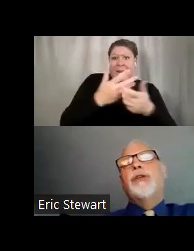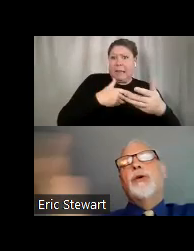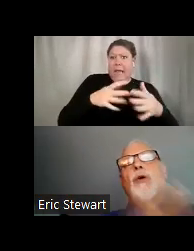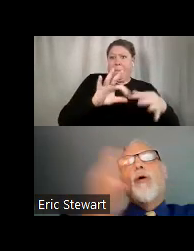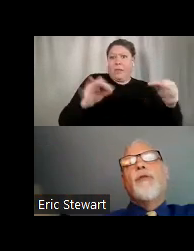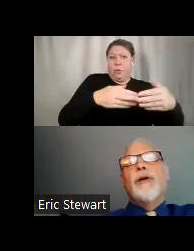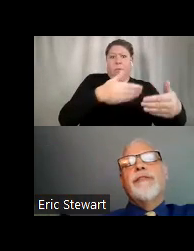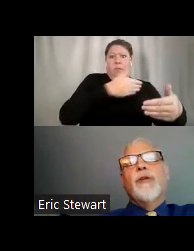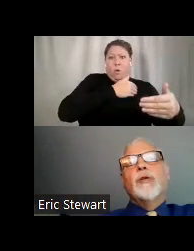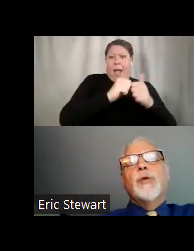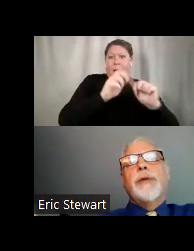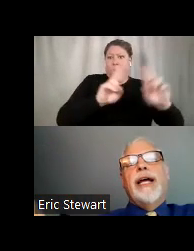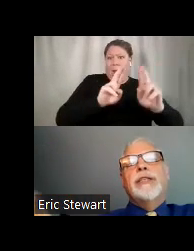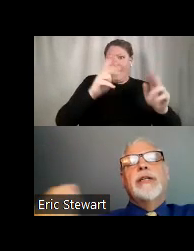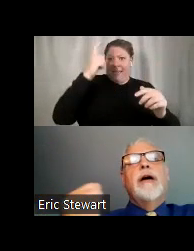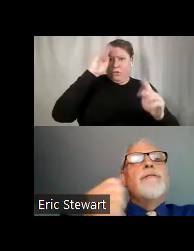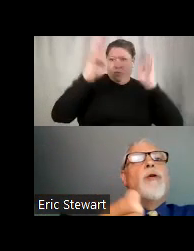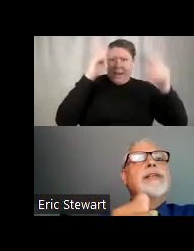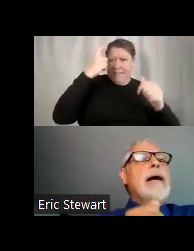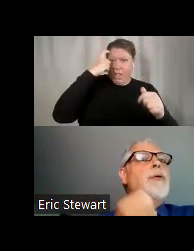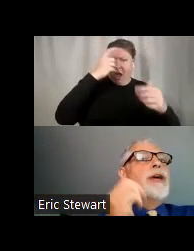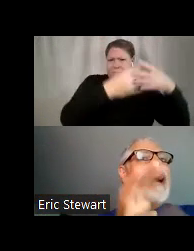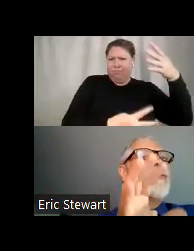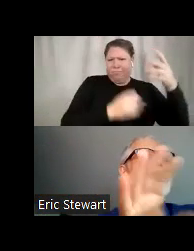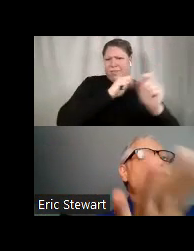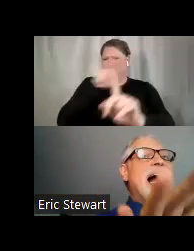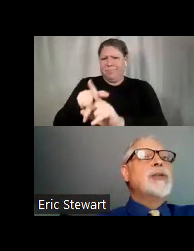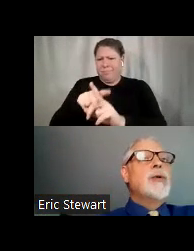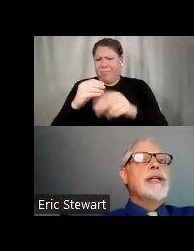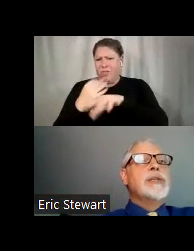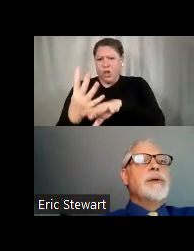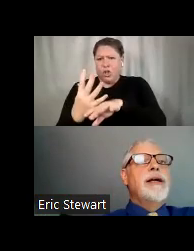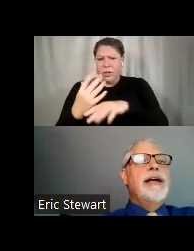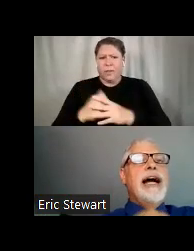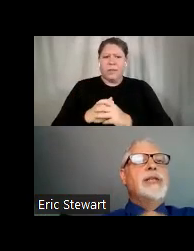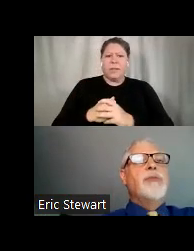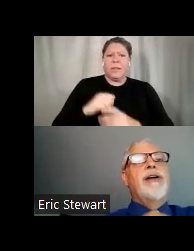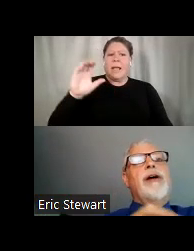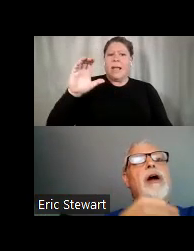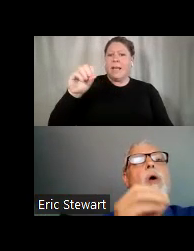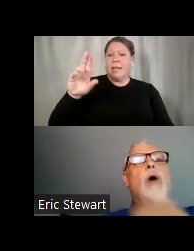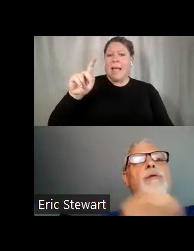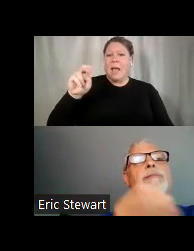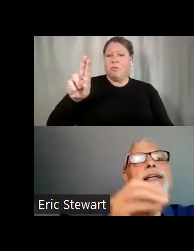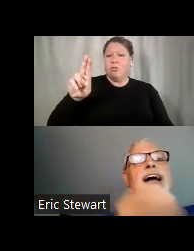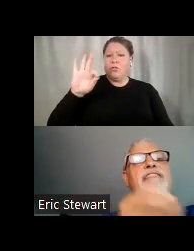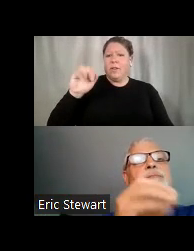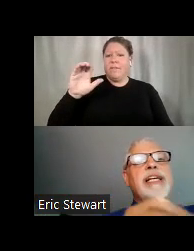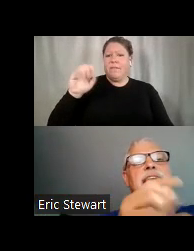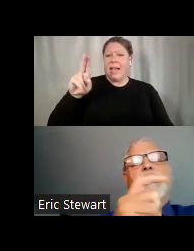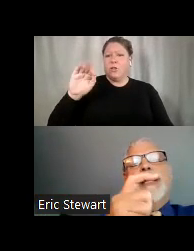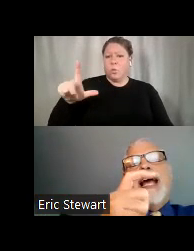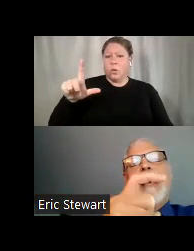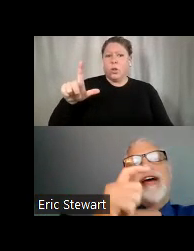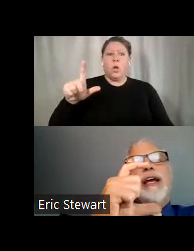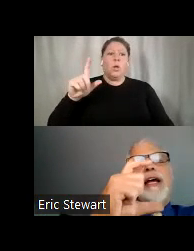and put those over in the virtual space. For example, the counterfactual icebreaker. What would my life be